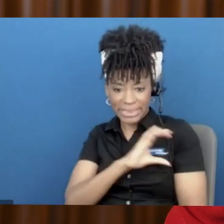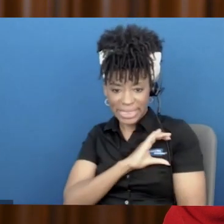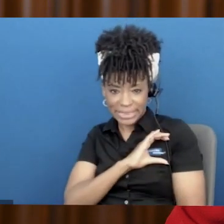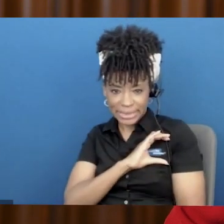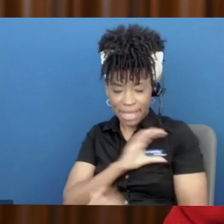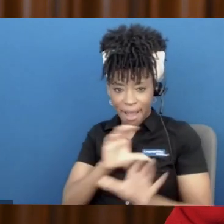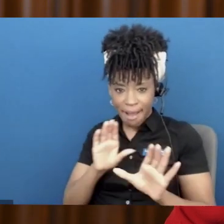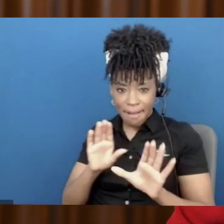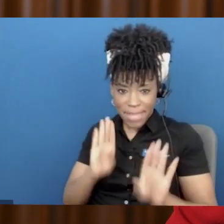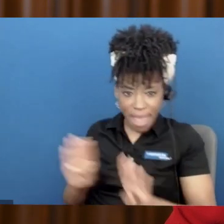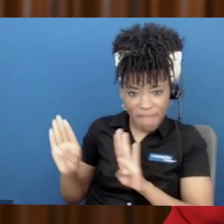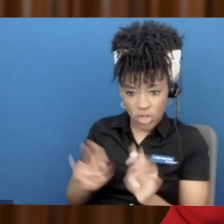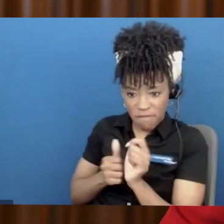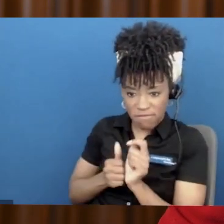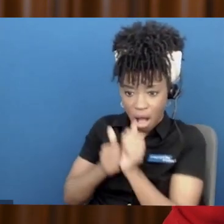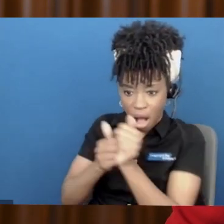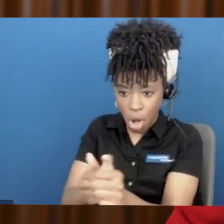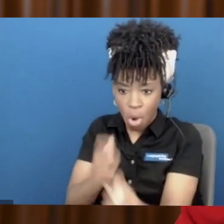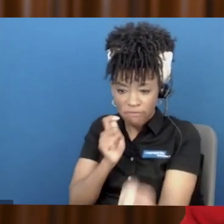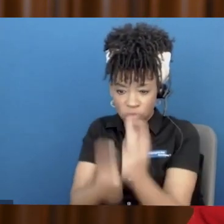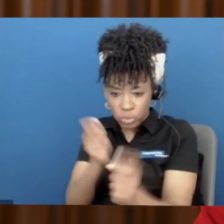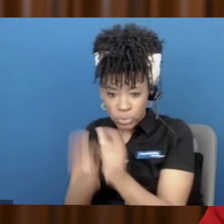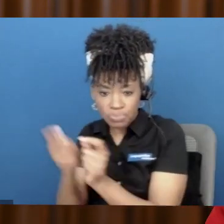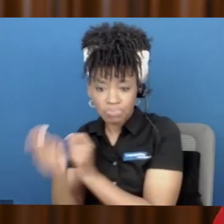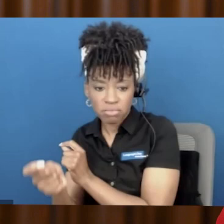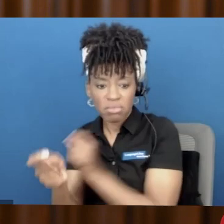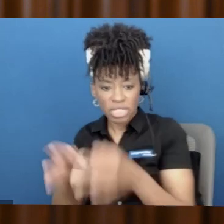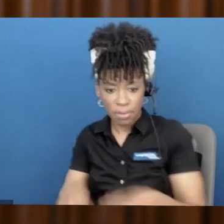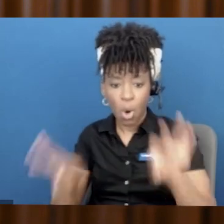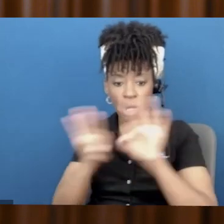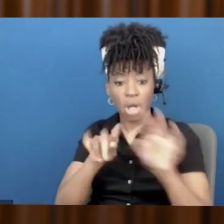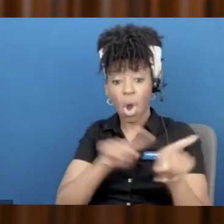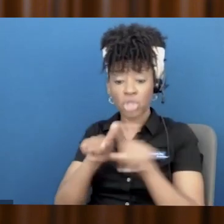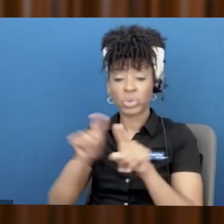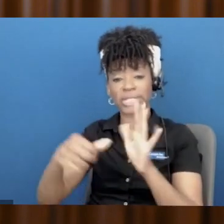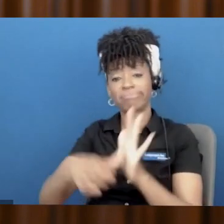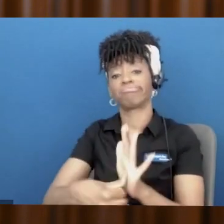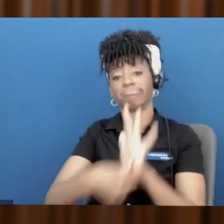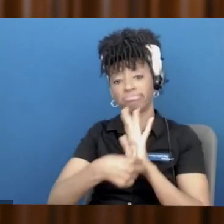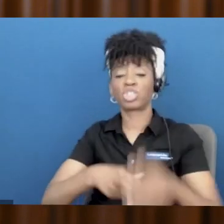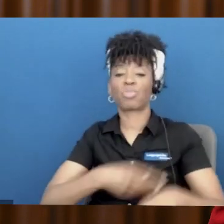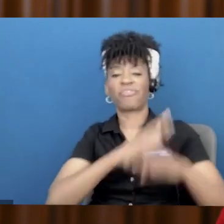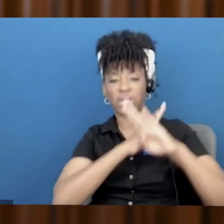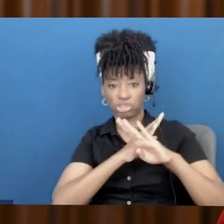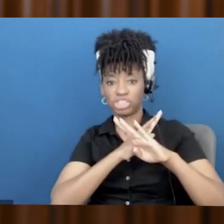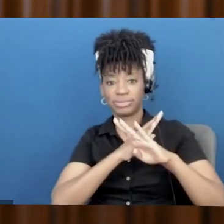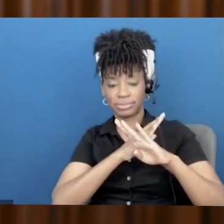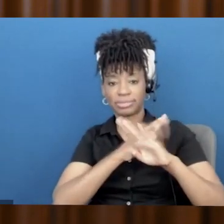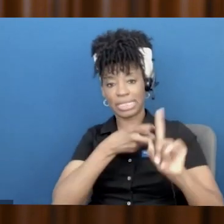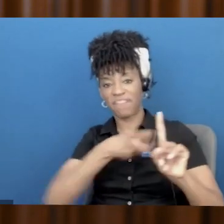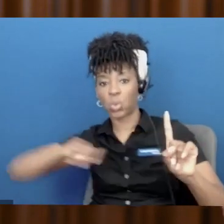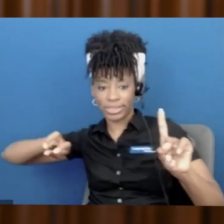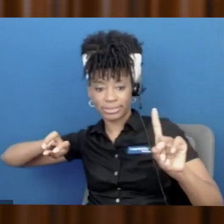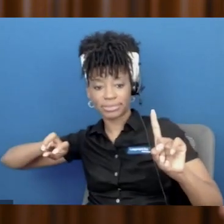These are important reforms, but we also need to put more emphasis on prevention and diversion. I believe that